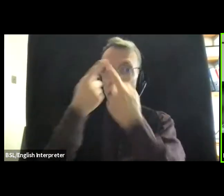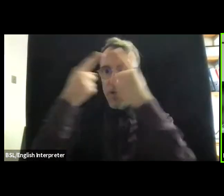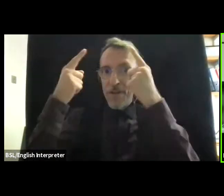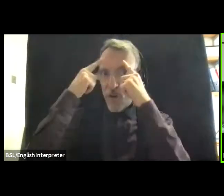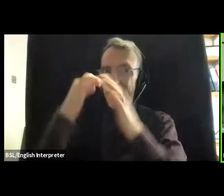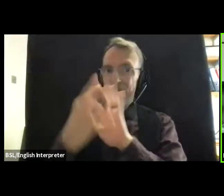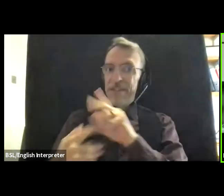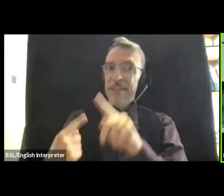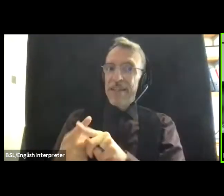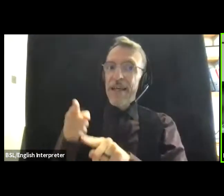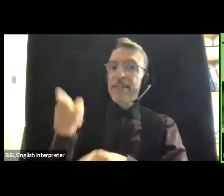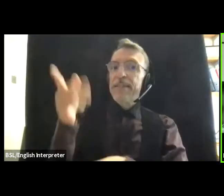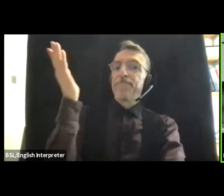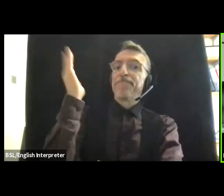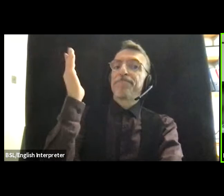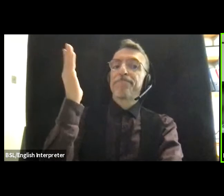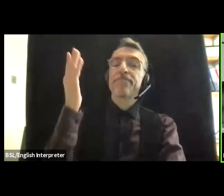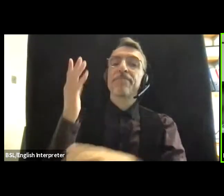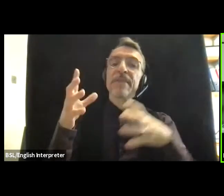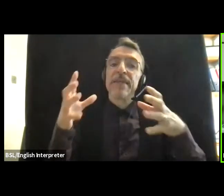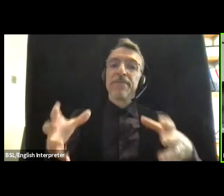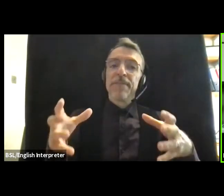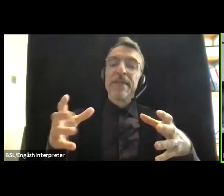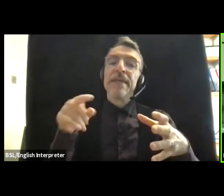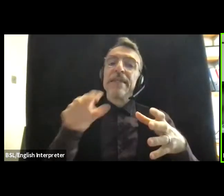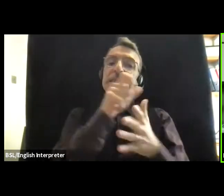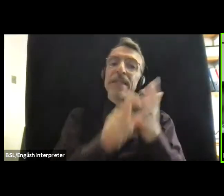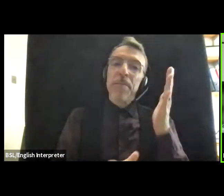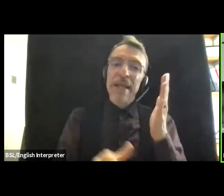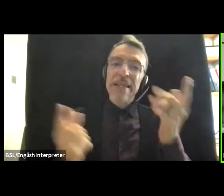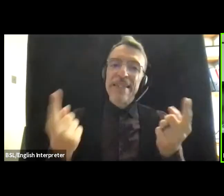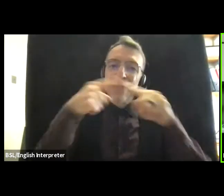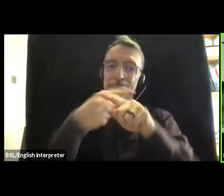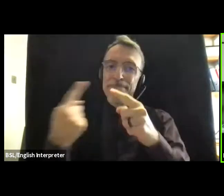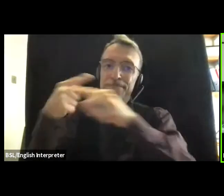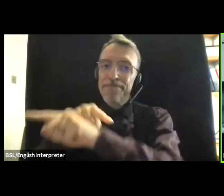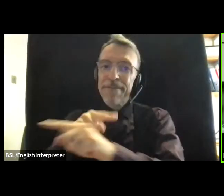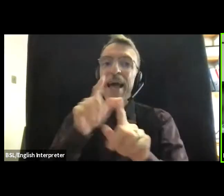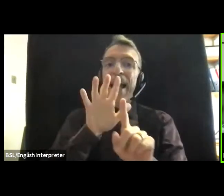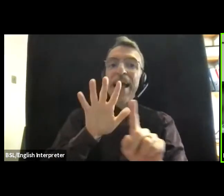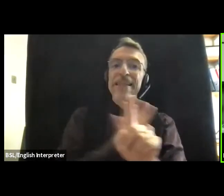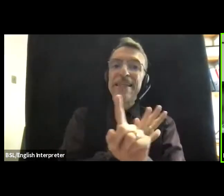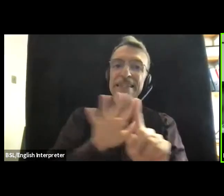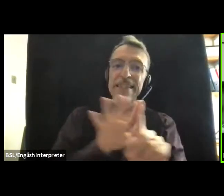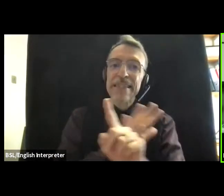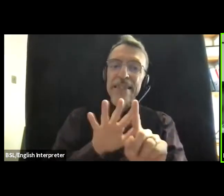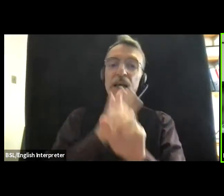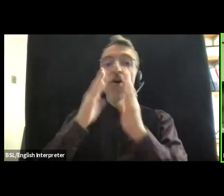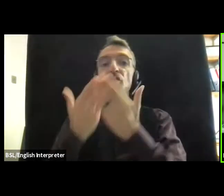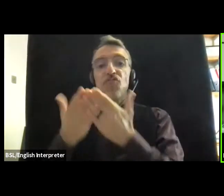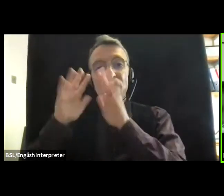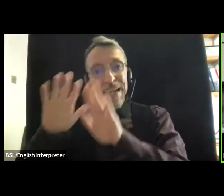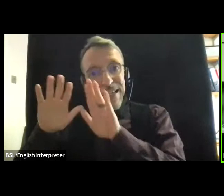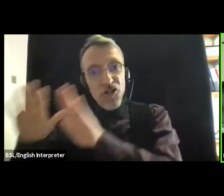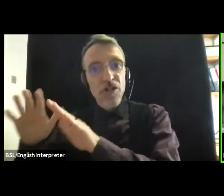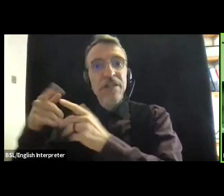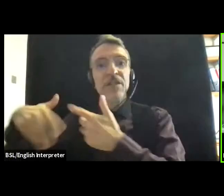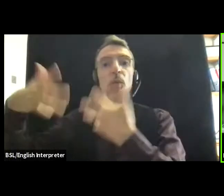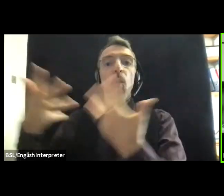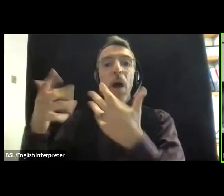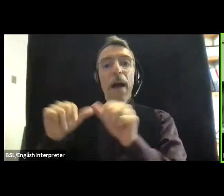speaking about the intersectionality of disability, ethnicity and religious inequalities in the